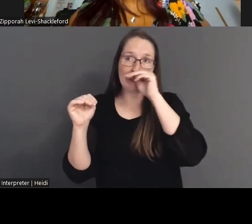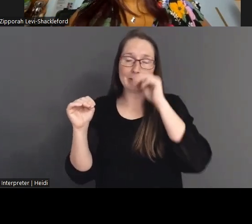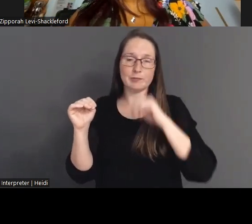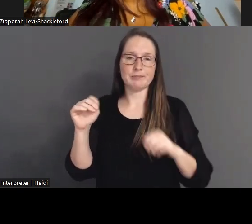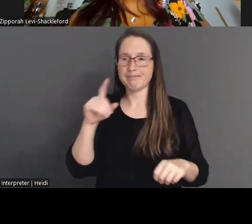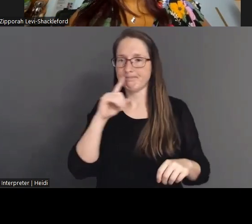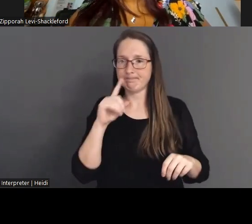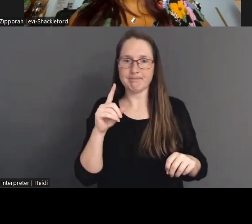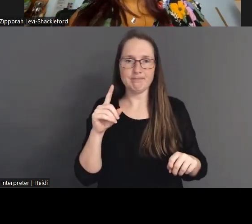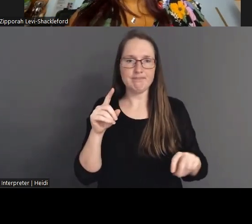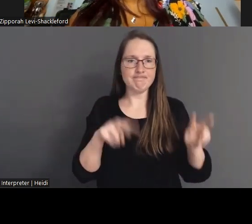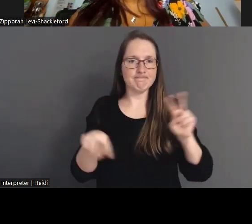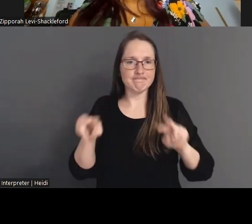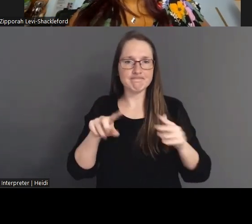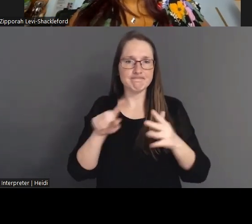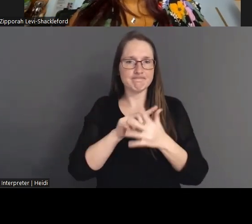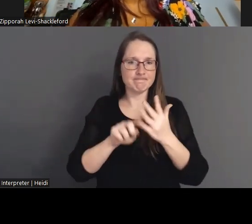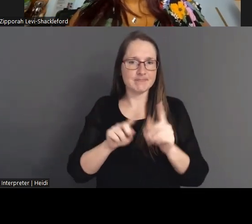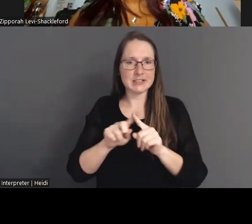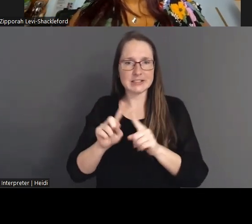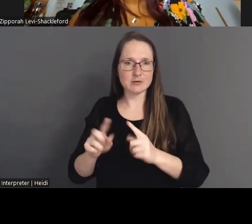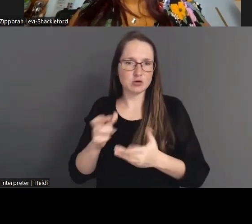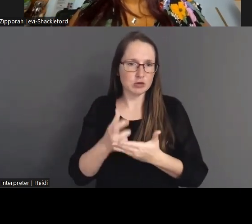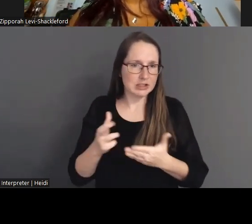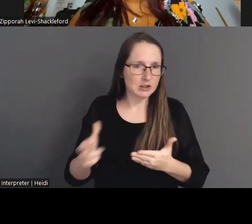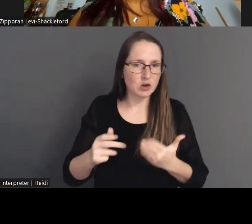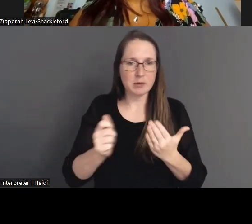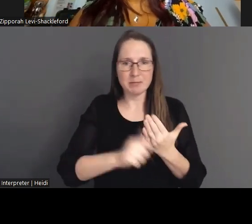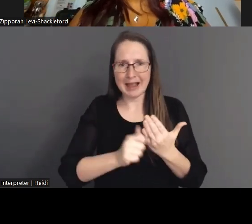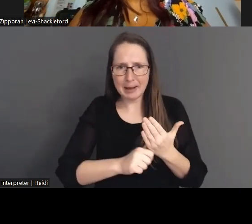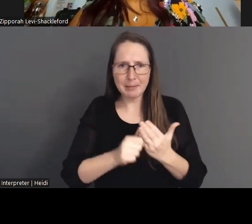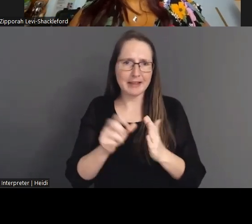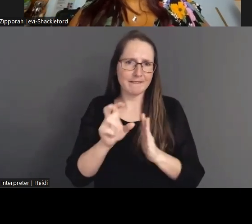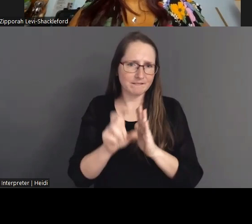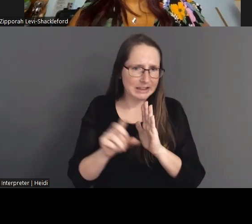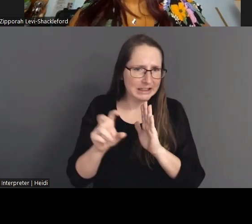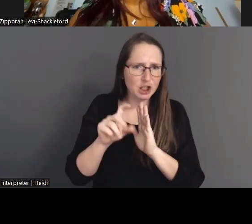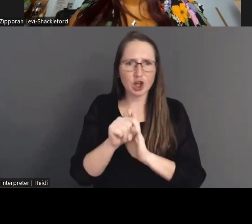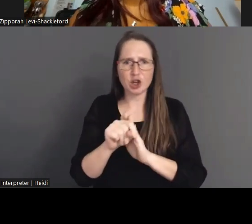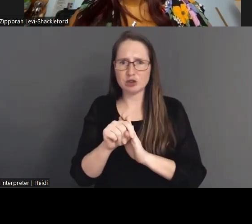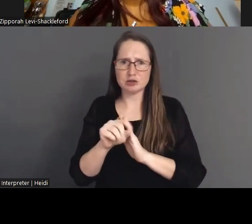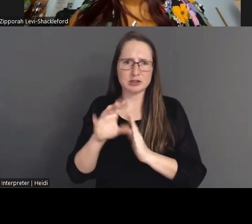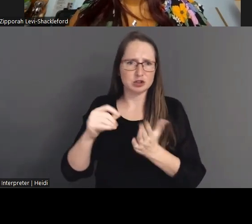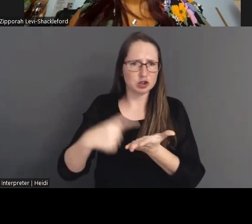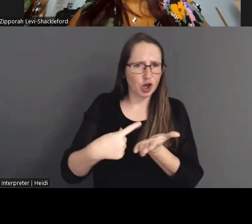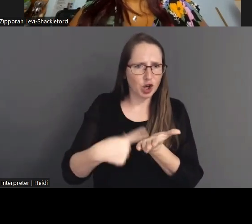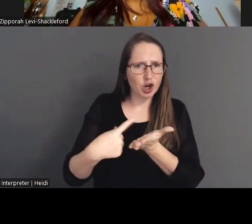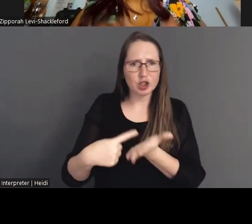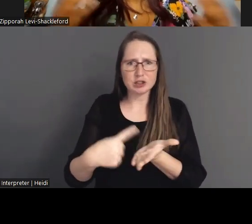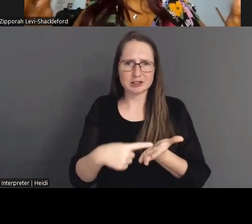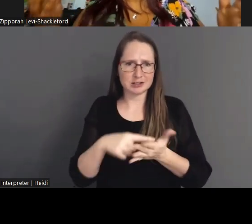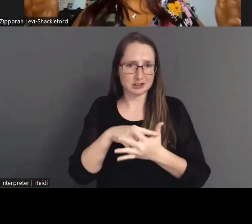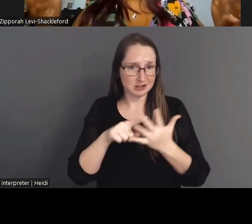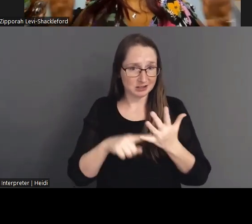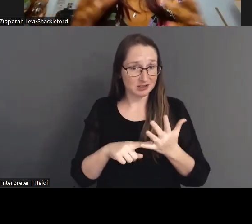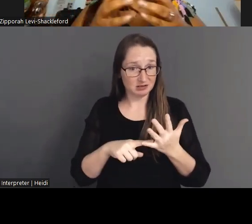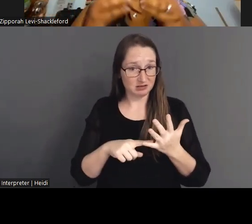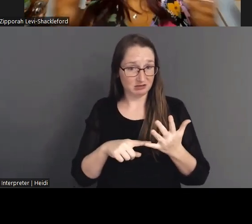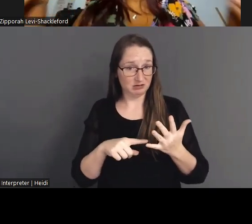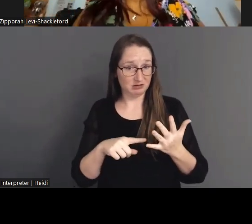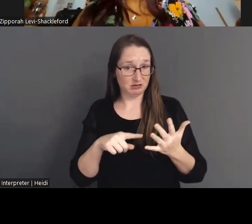looking around at different resources, pamphlets and videos and, talks and discussions, is